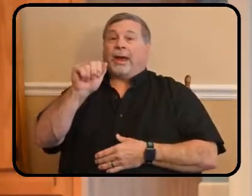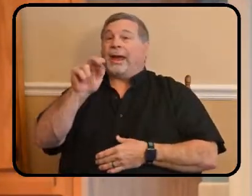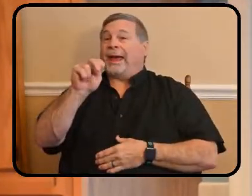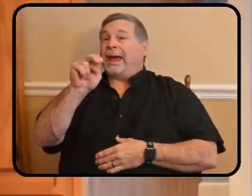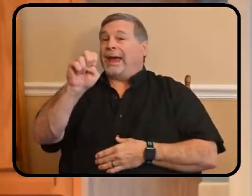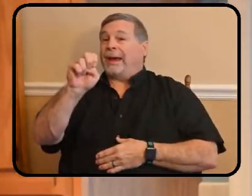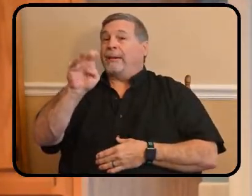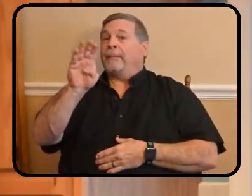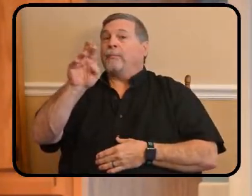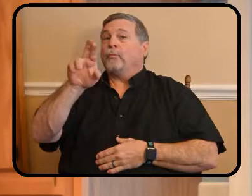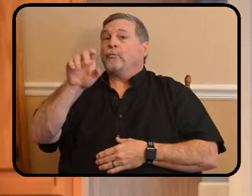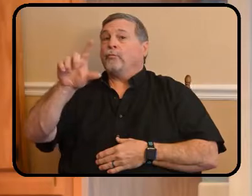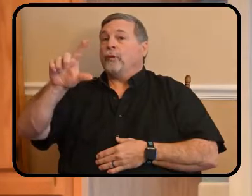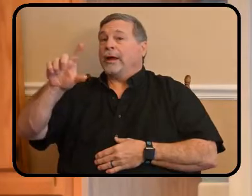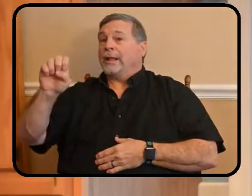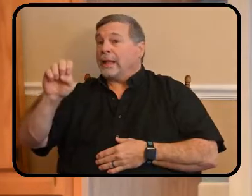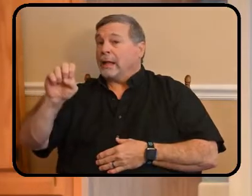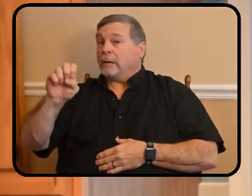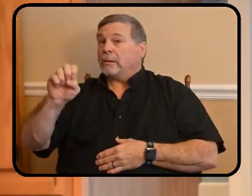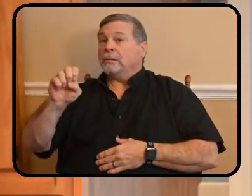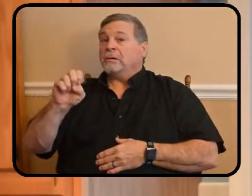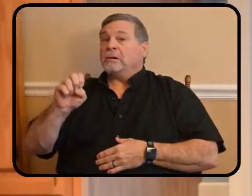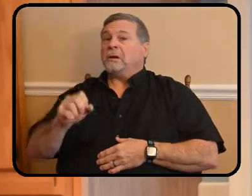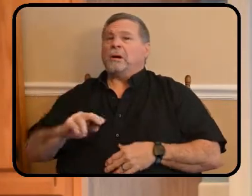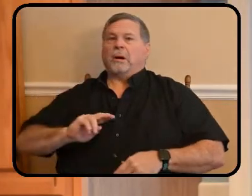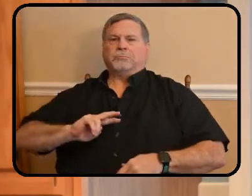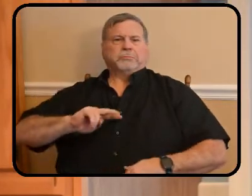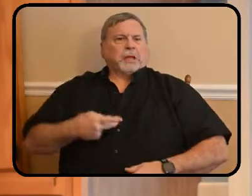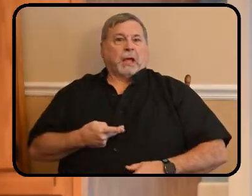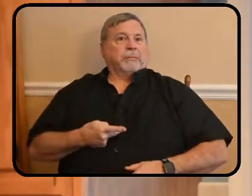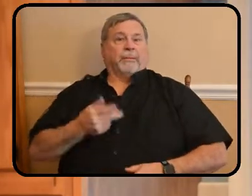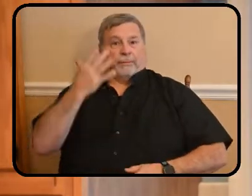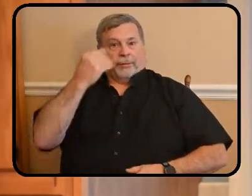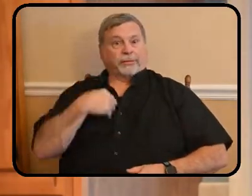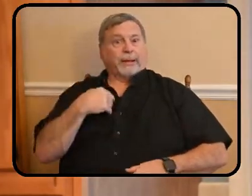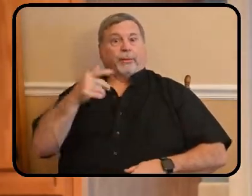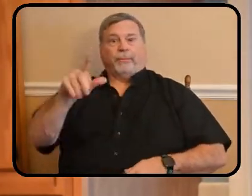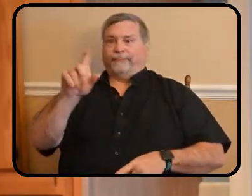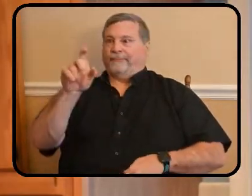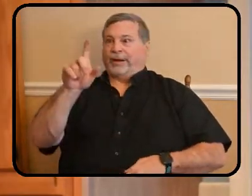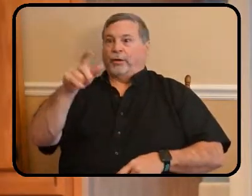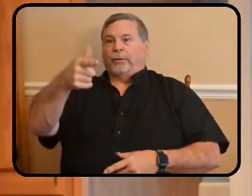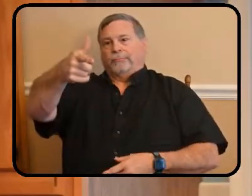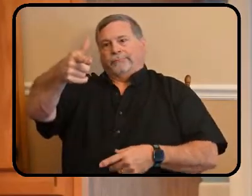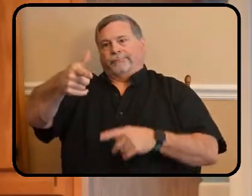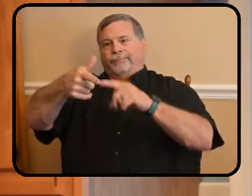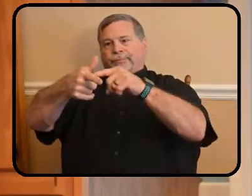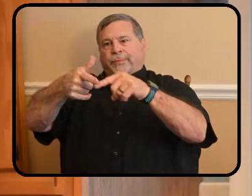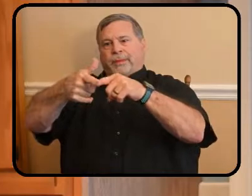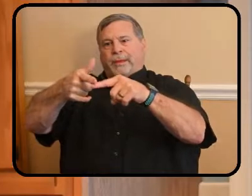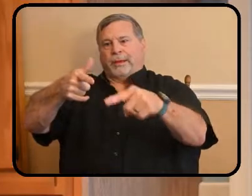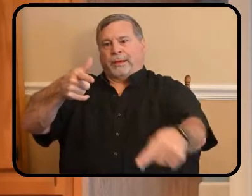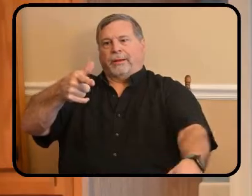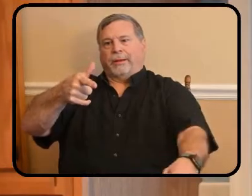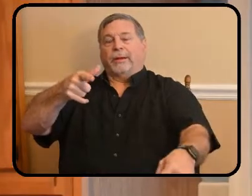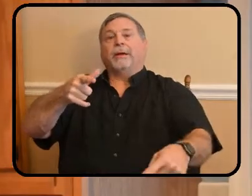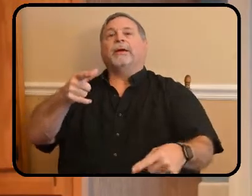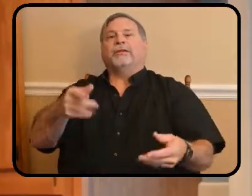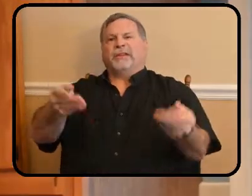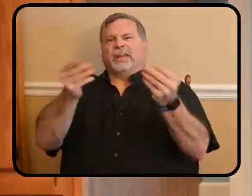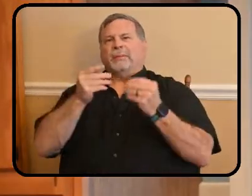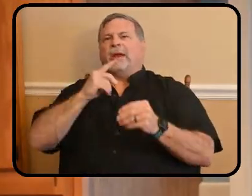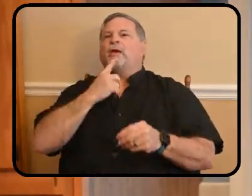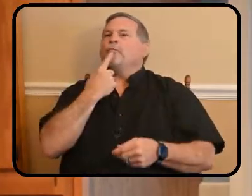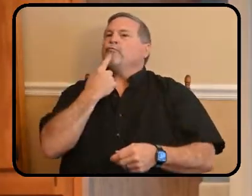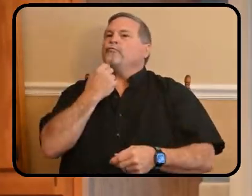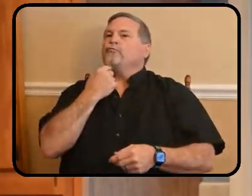from Food Network will get upset because I put my finger on top of the knife. She always says to put it to the side. So I would have a red mark from her if I was